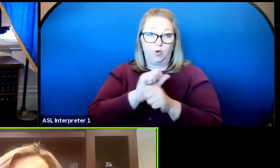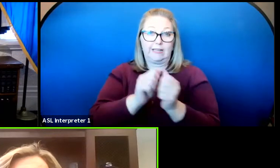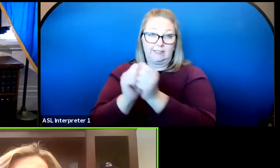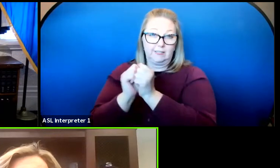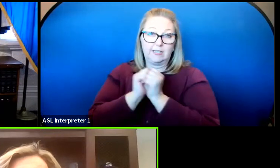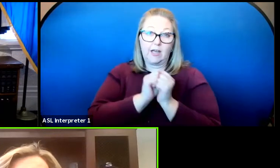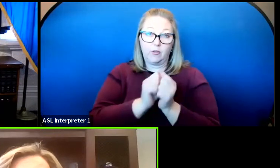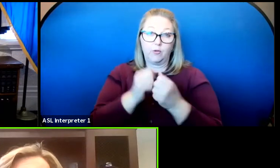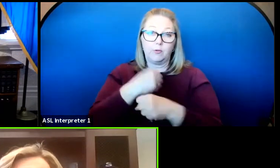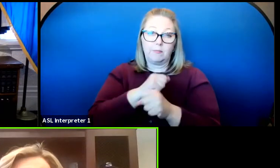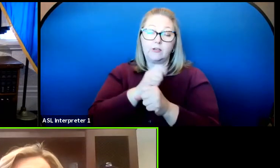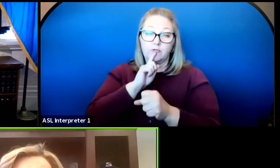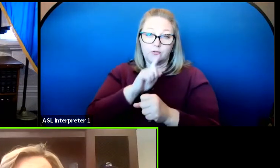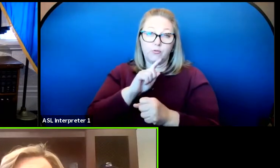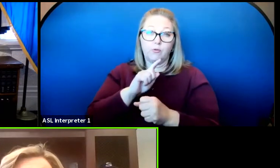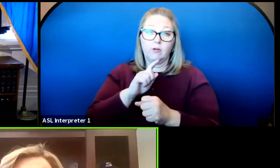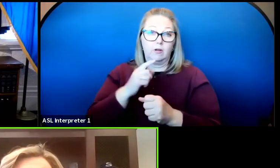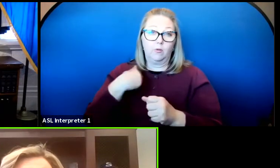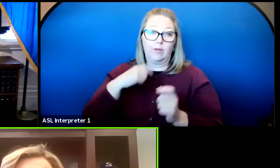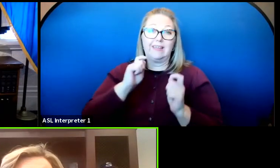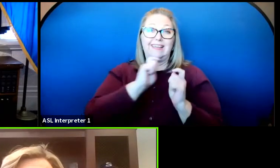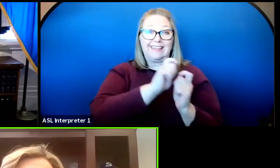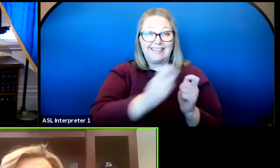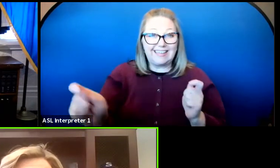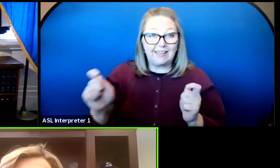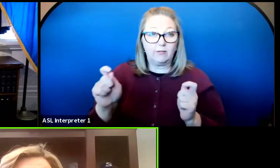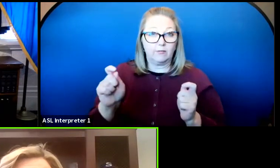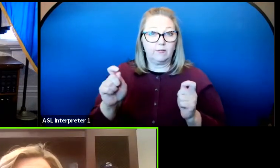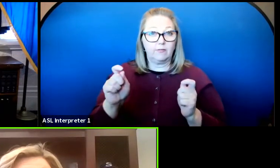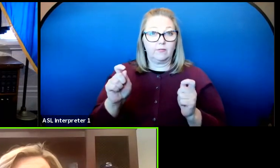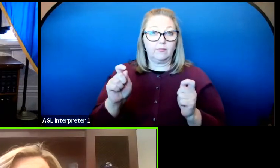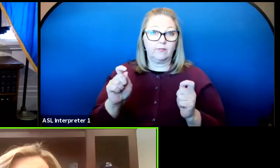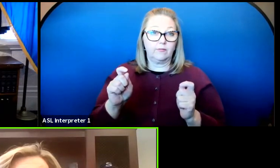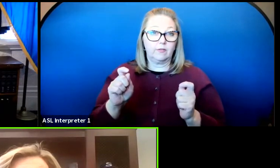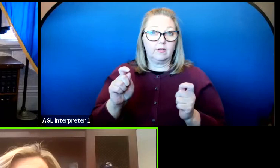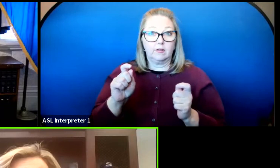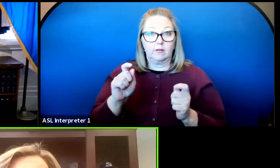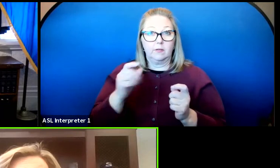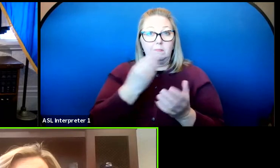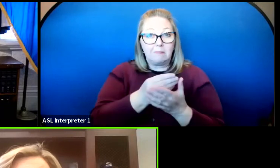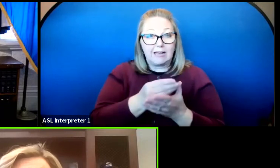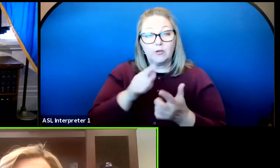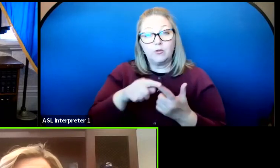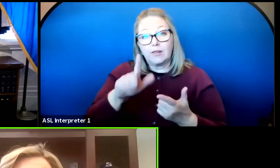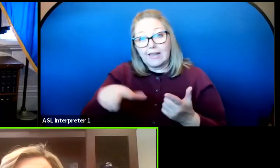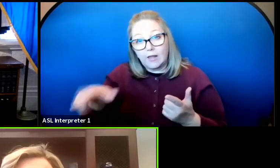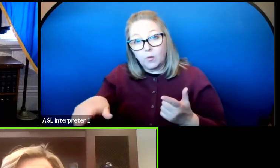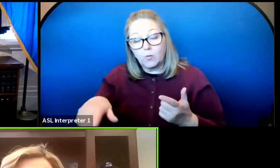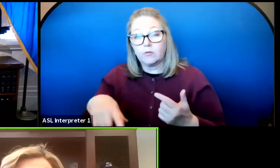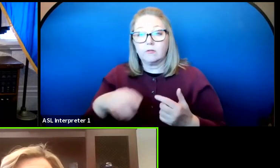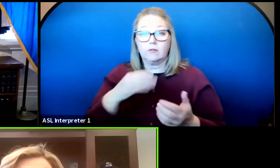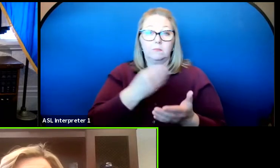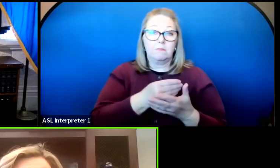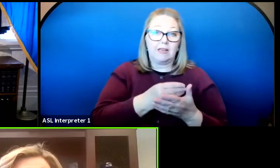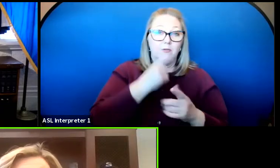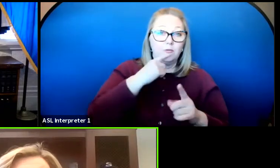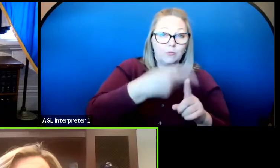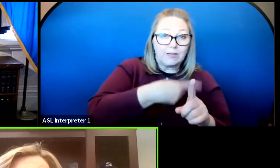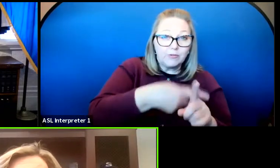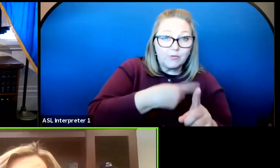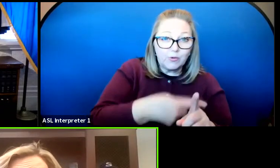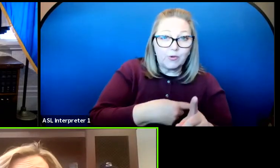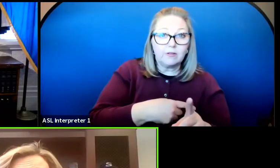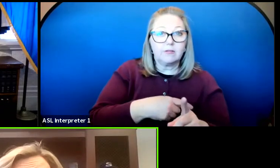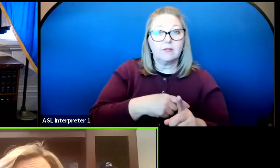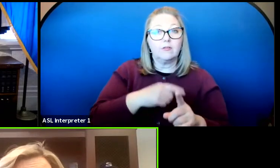get relief to tenants and also to the speaker's point, to landlords who have been sort of weathering this storm along with us. And I think